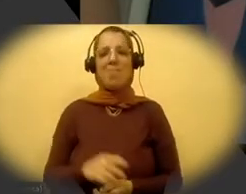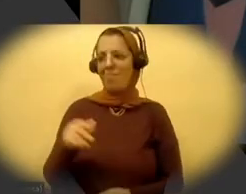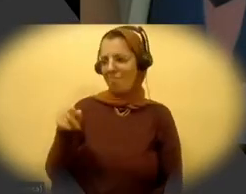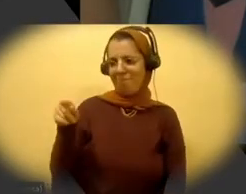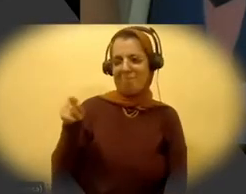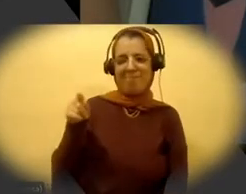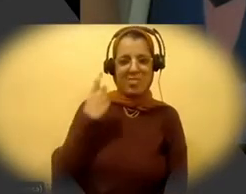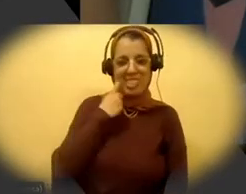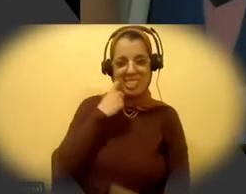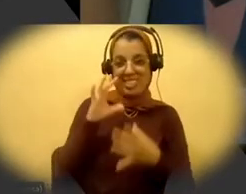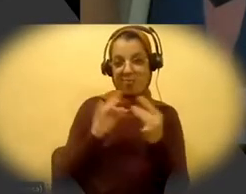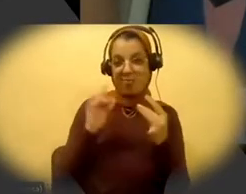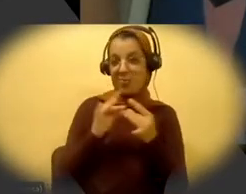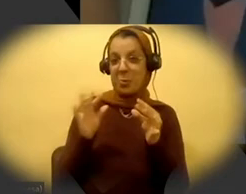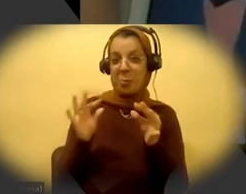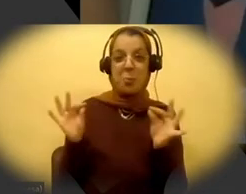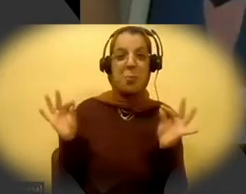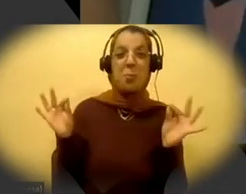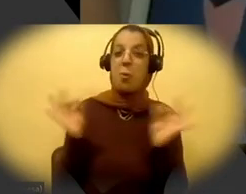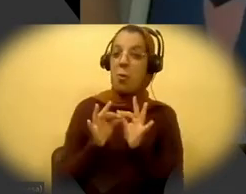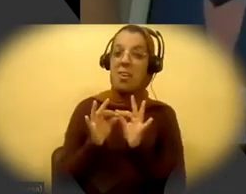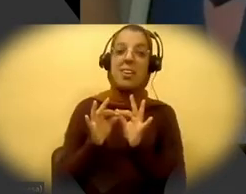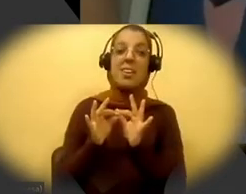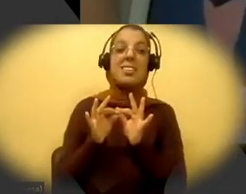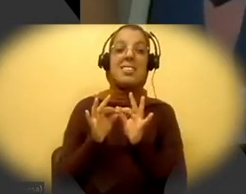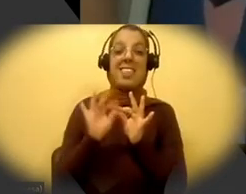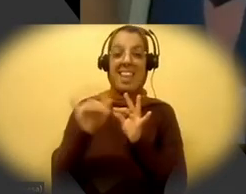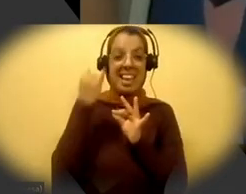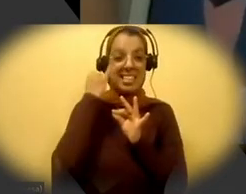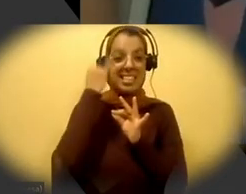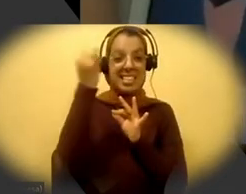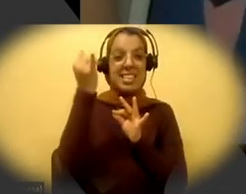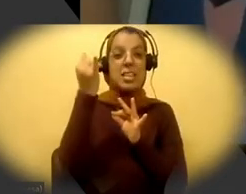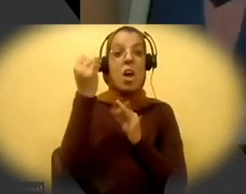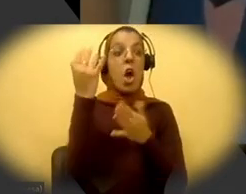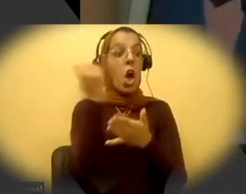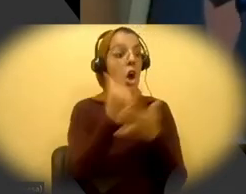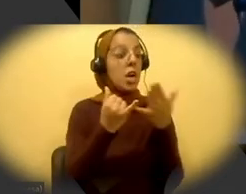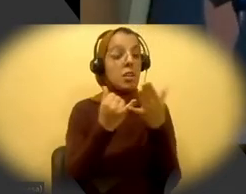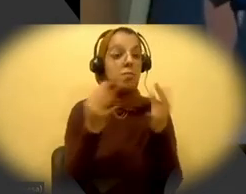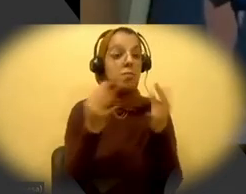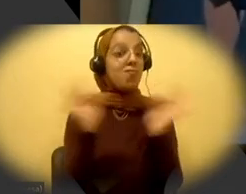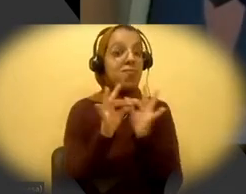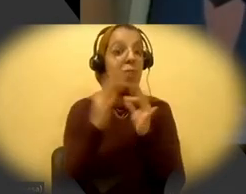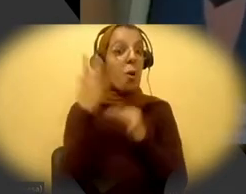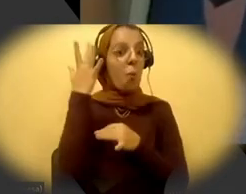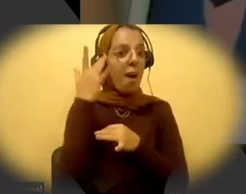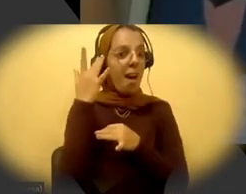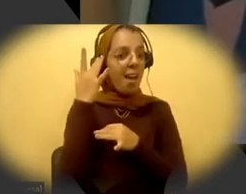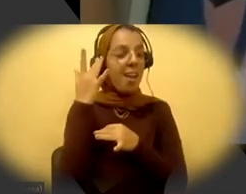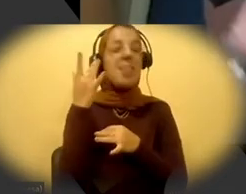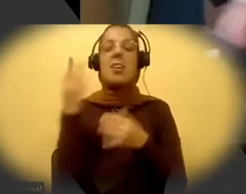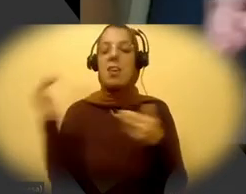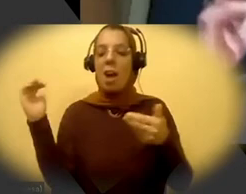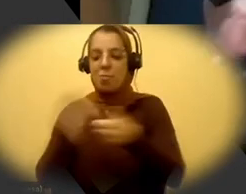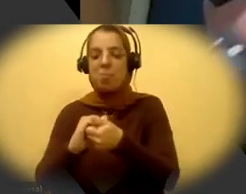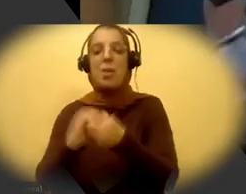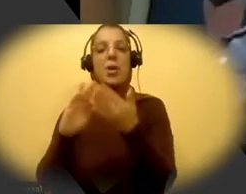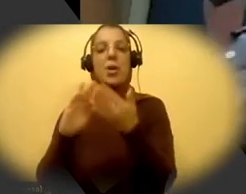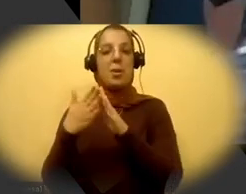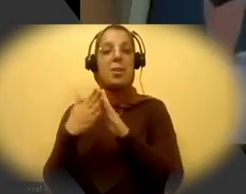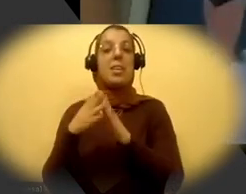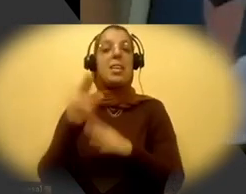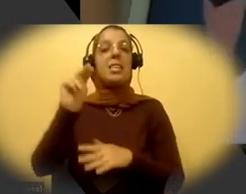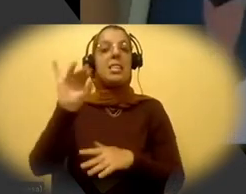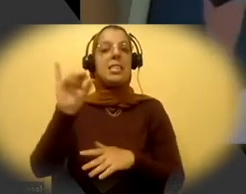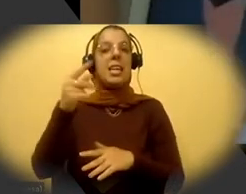important, you know, idea that like that's the importance of art. That's why we have it. Nightingale, do you have